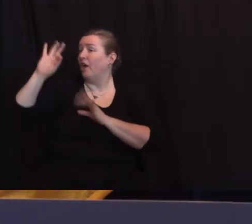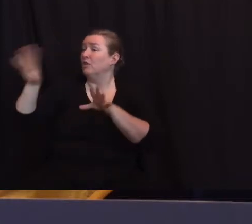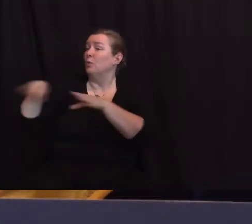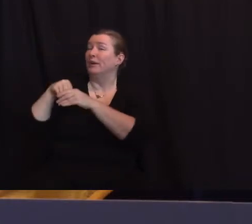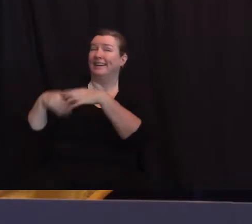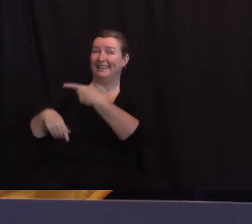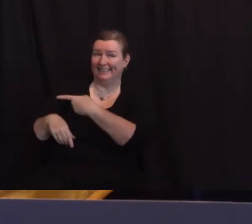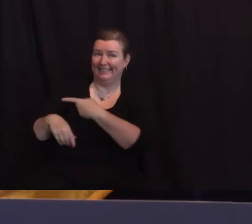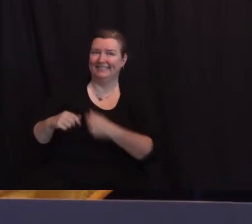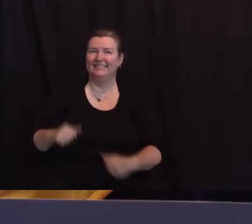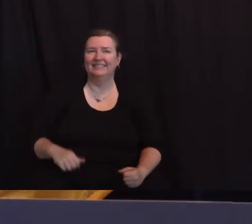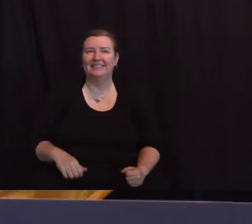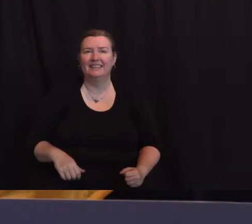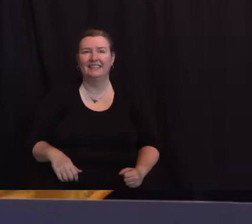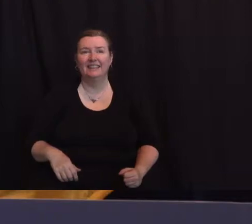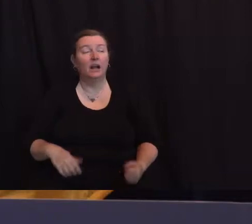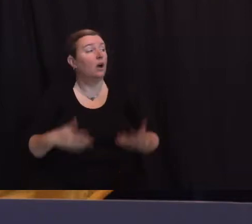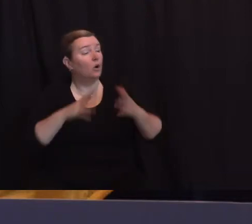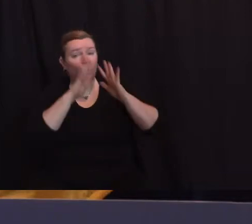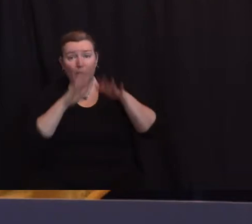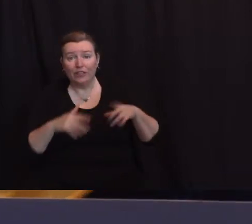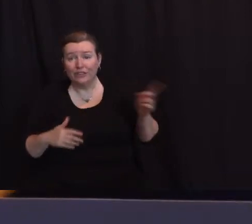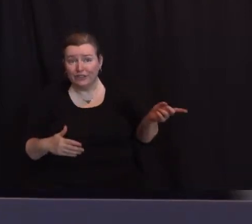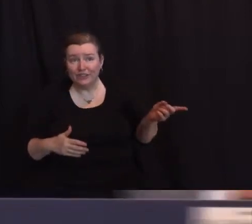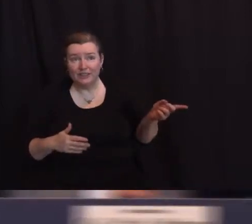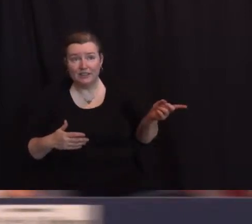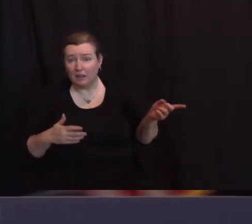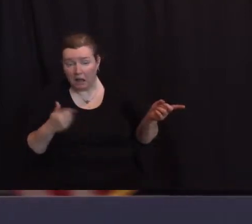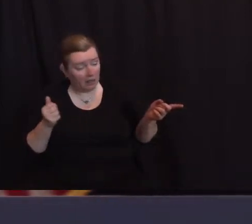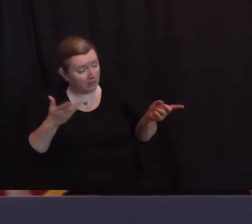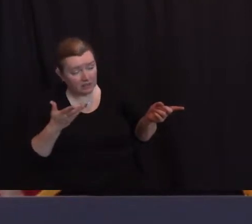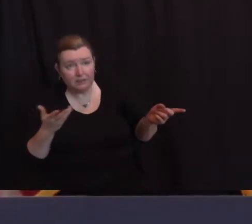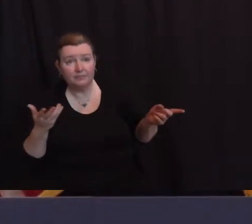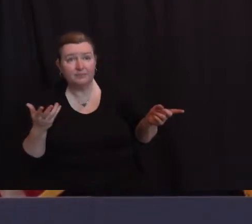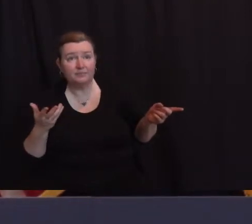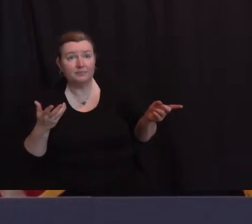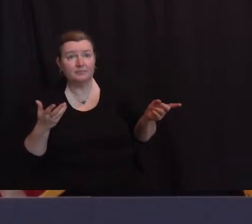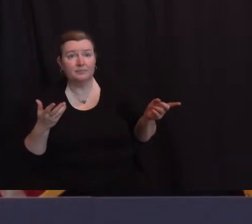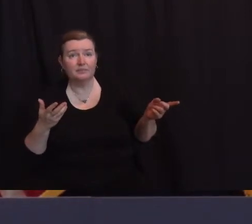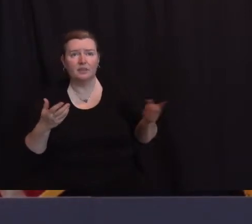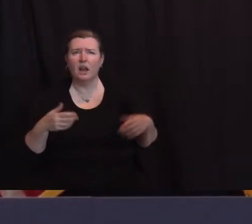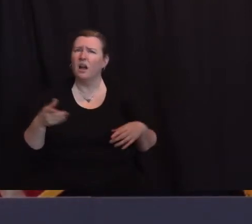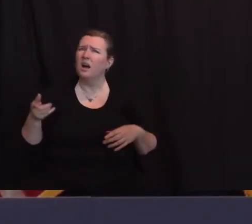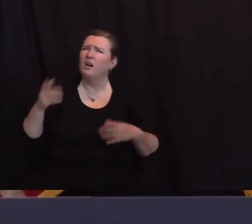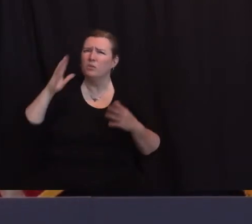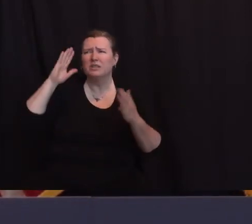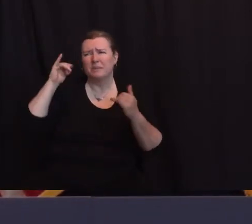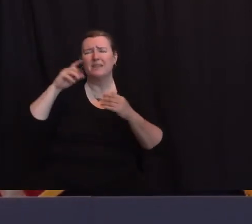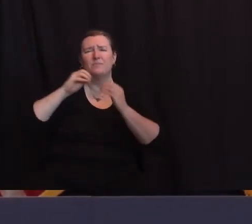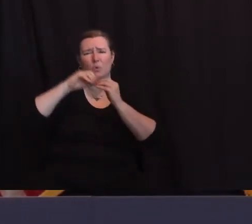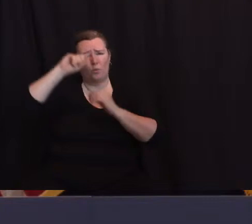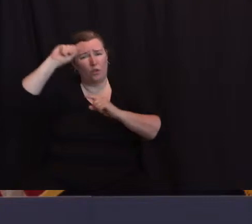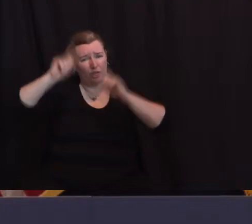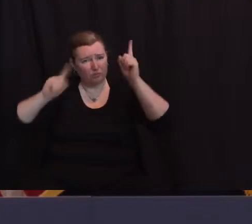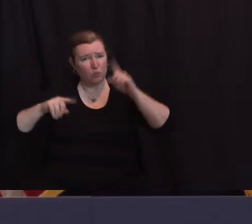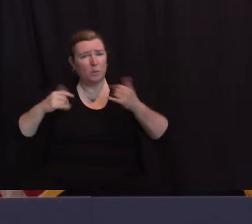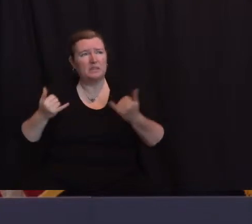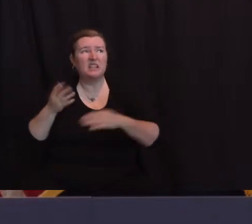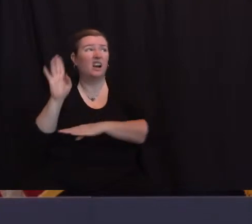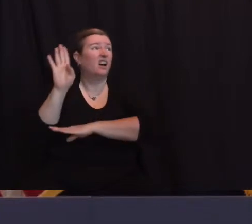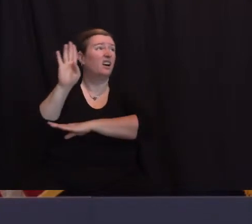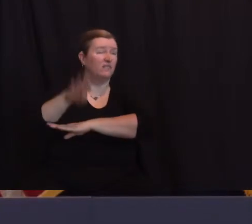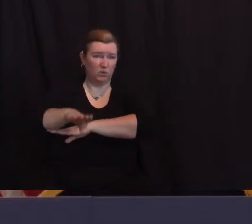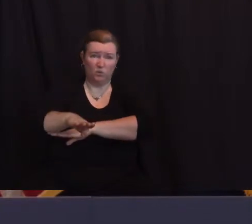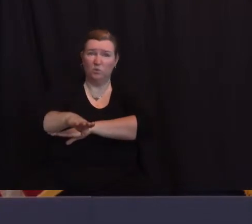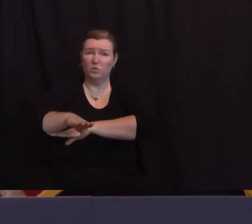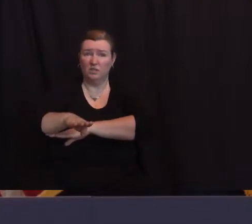weather, compliance, other matters? Great to have you. Thank you, Governor. We are expecting more thunderstorms. I know this afternoon, I think